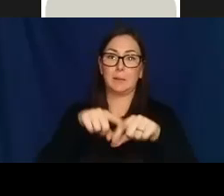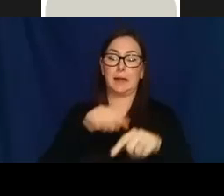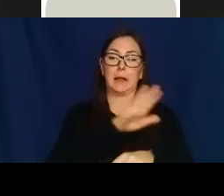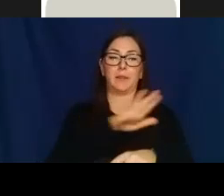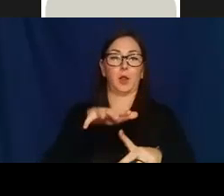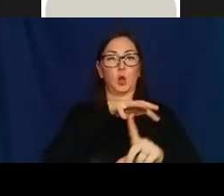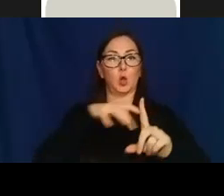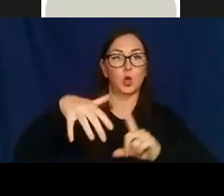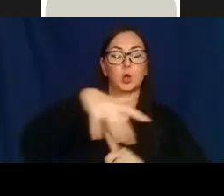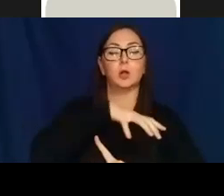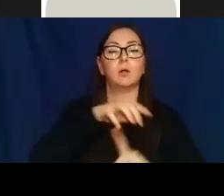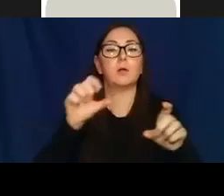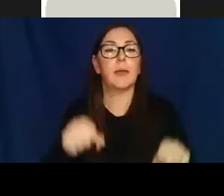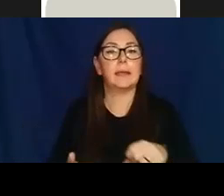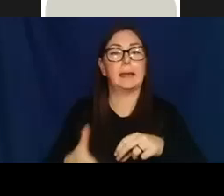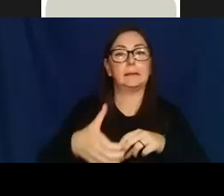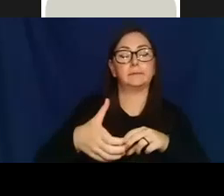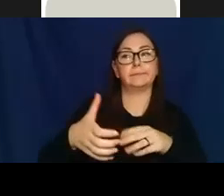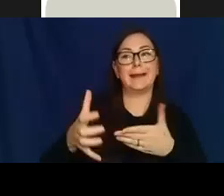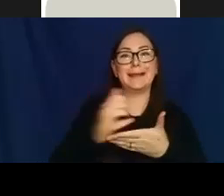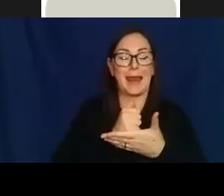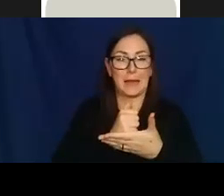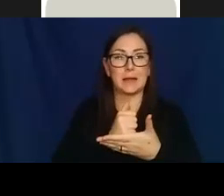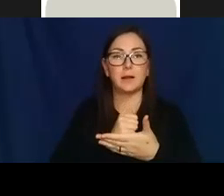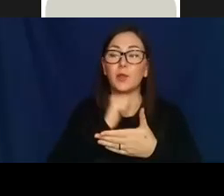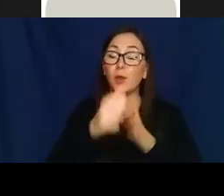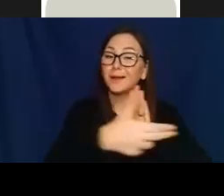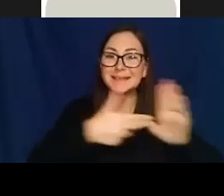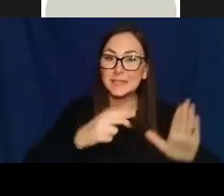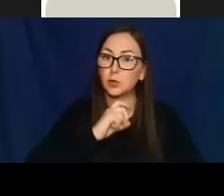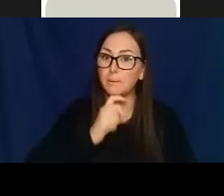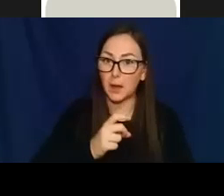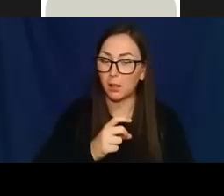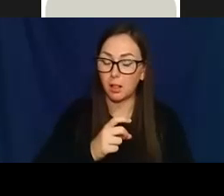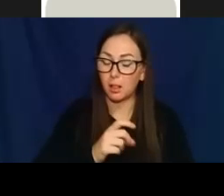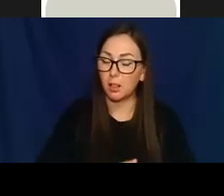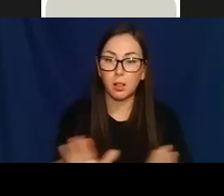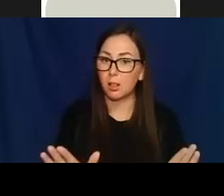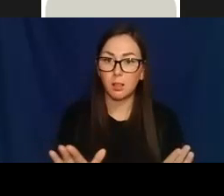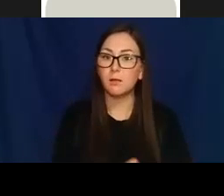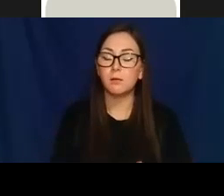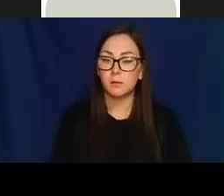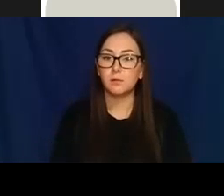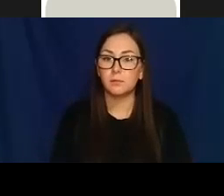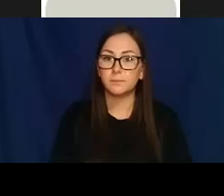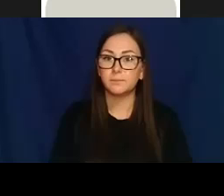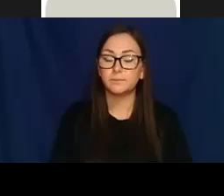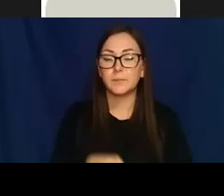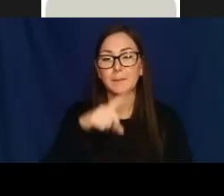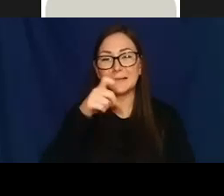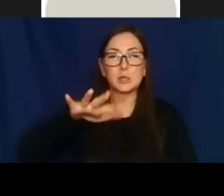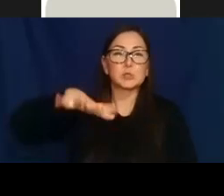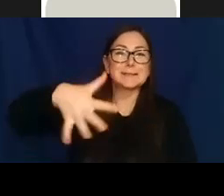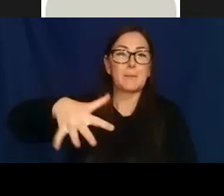No, but they're not considered metals. That was the question brought up in chat. They're not considered metals because they're semi-metals because of